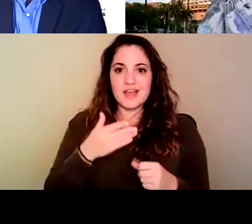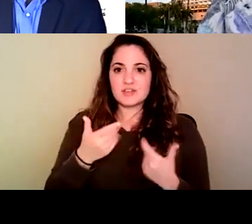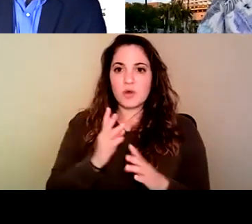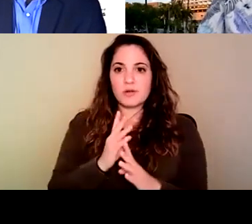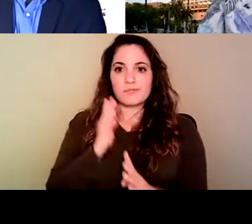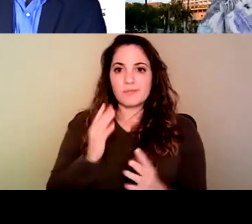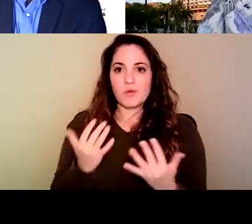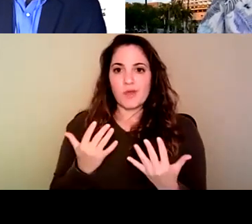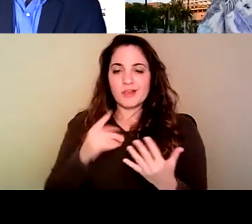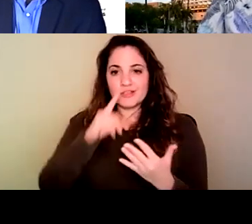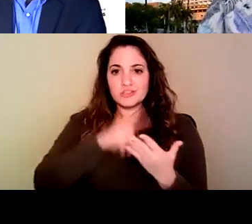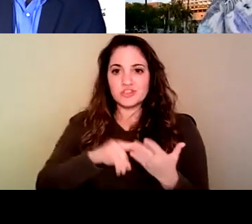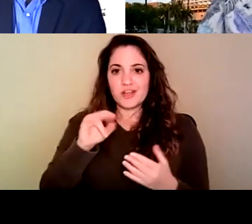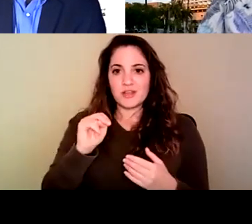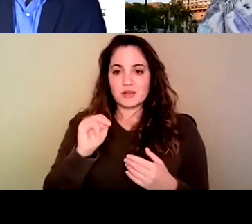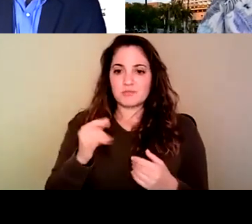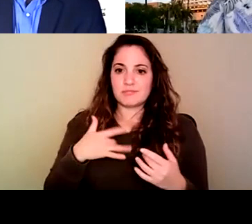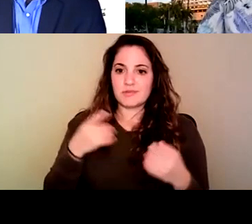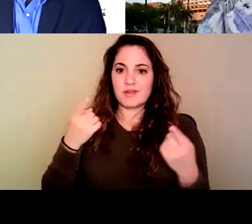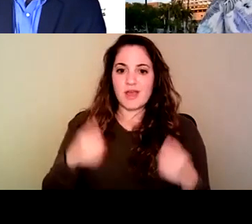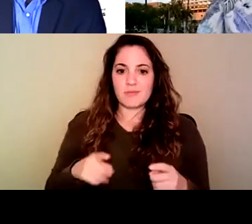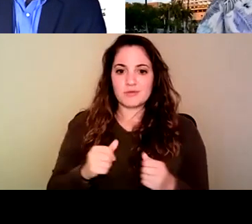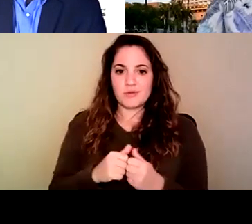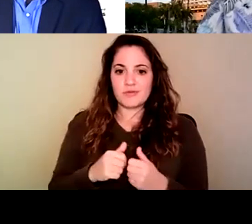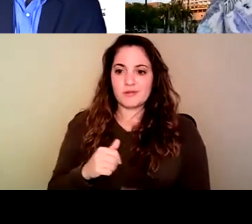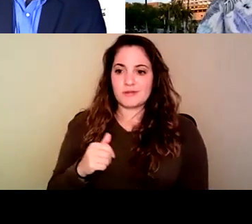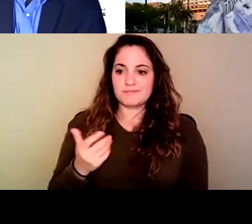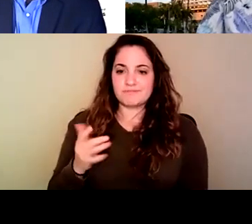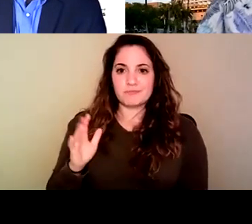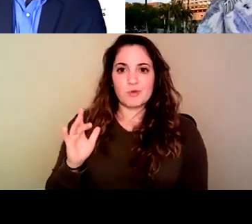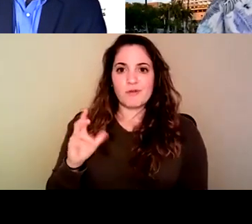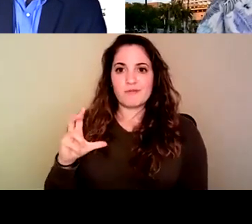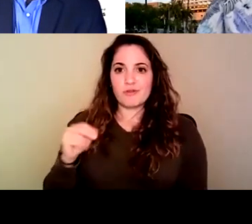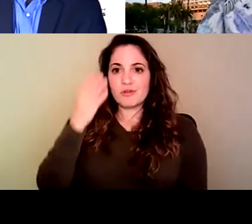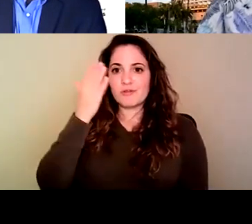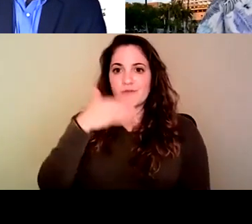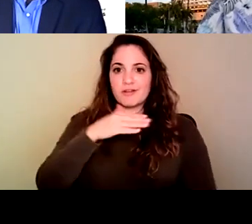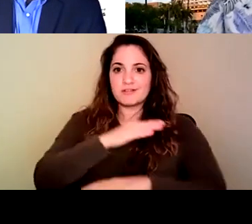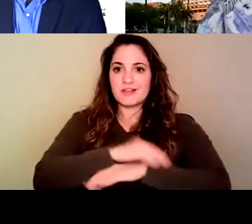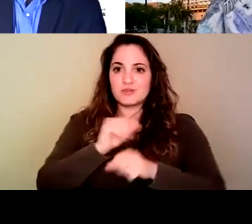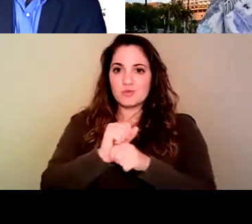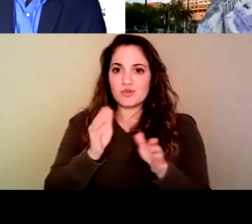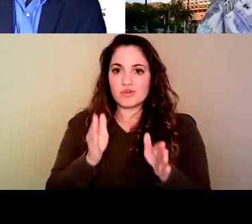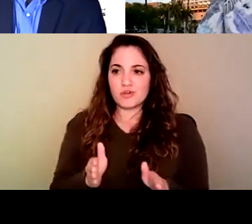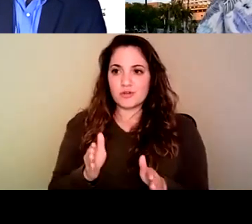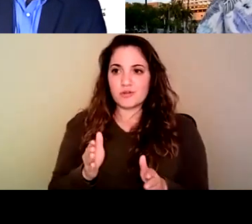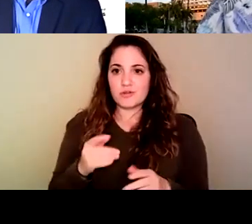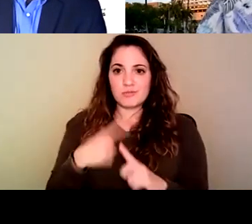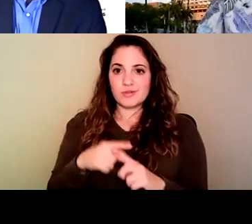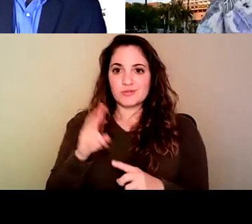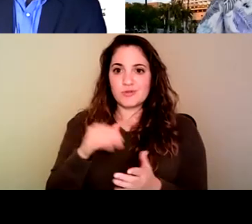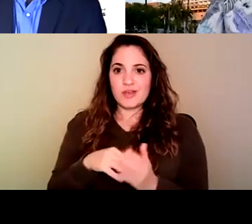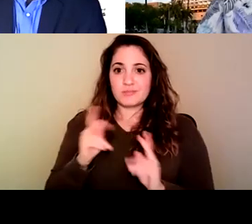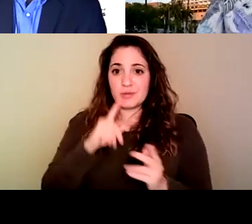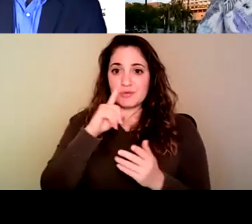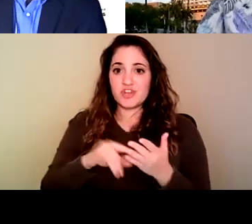which is often what happens when you have 25, you know, 30 front desk staff working and you got 2,000 people checking in. If you do the